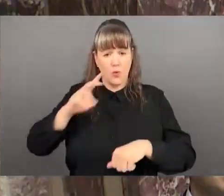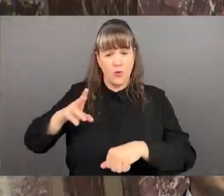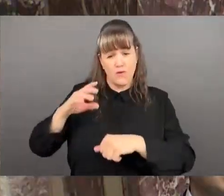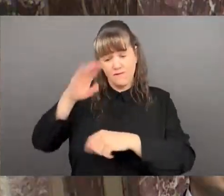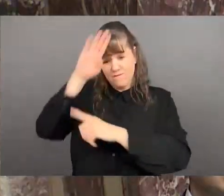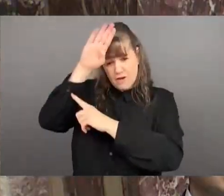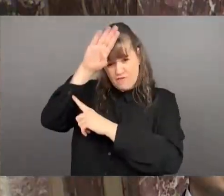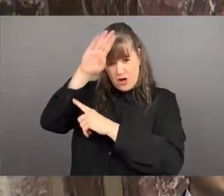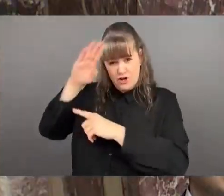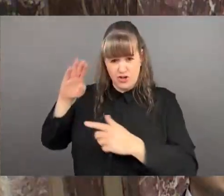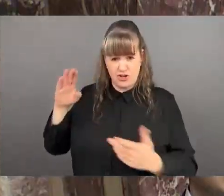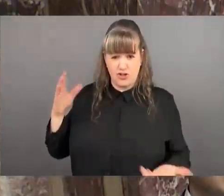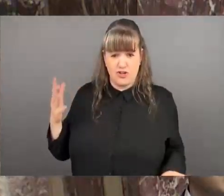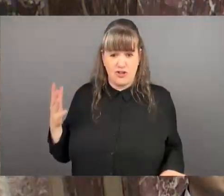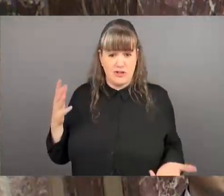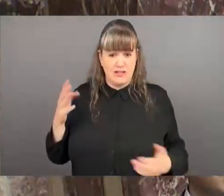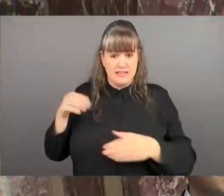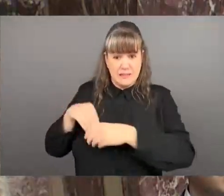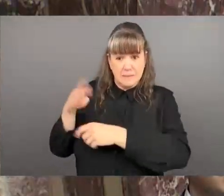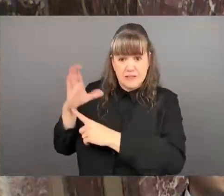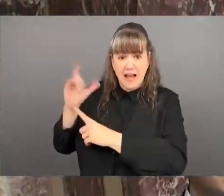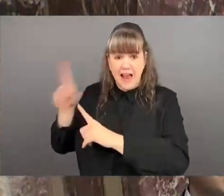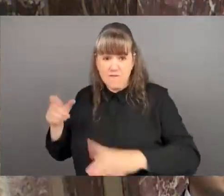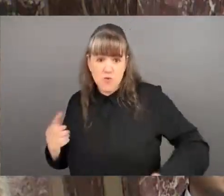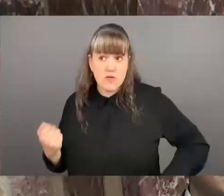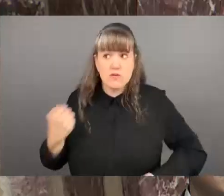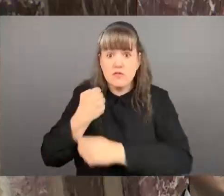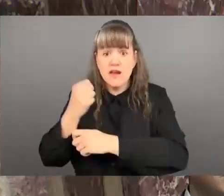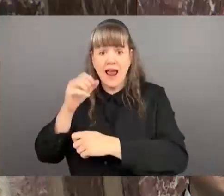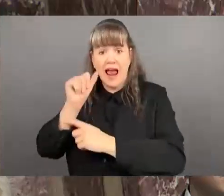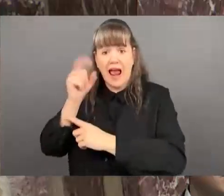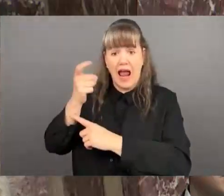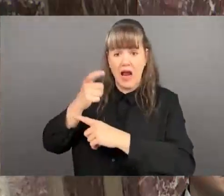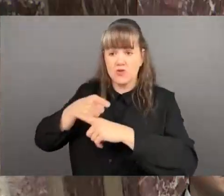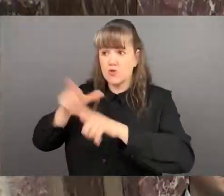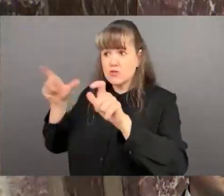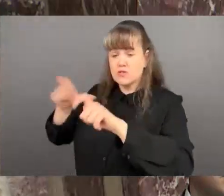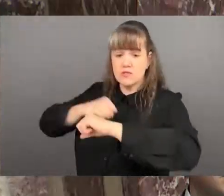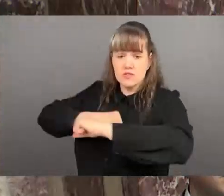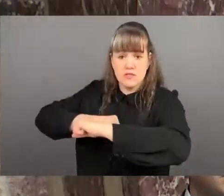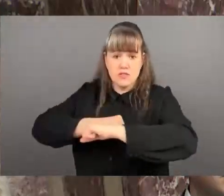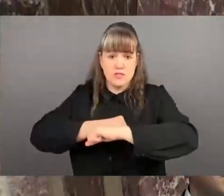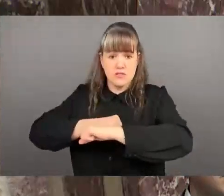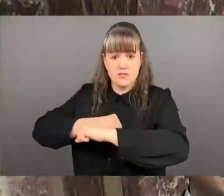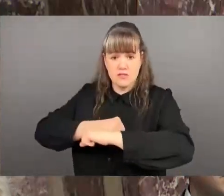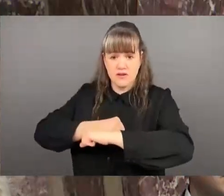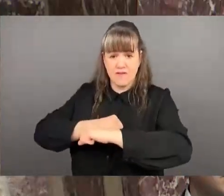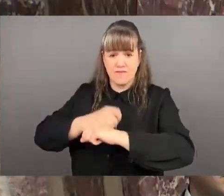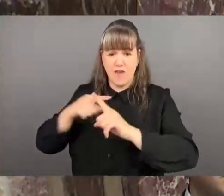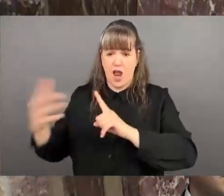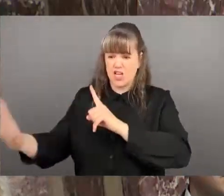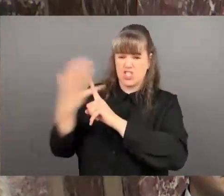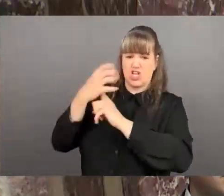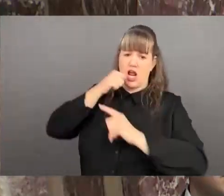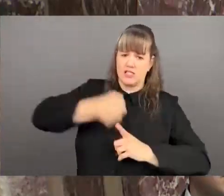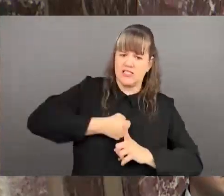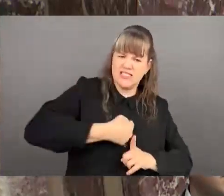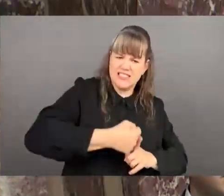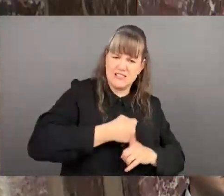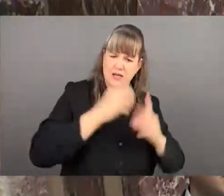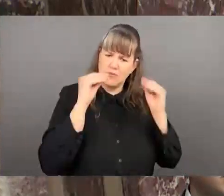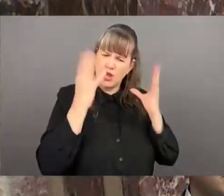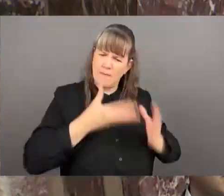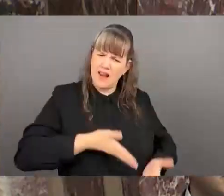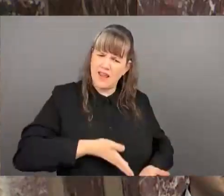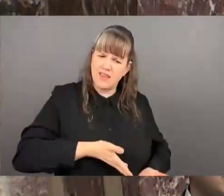have to wield an axe like a weapon to prevent a mob from brutally beating a paramedic? Or will he admit here